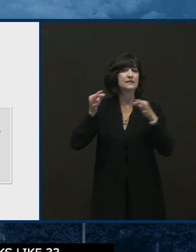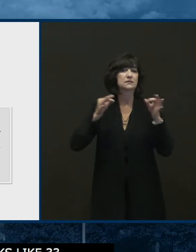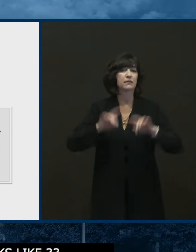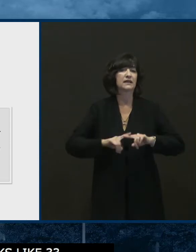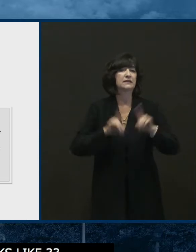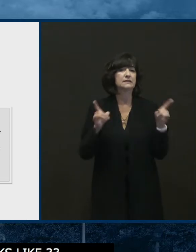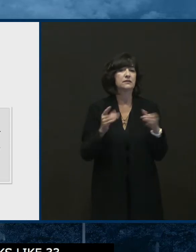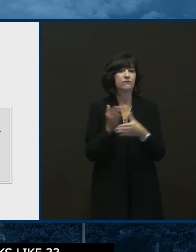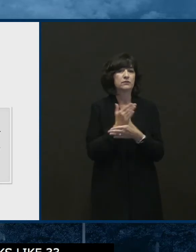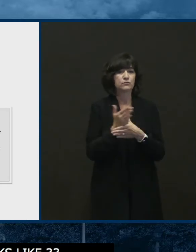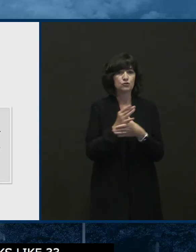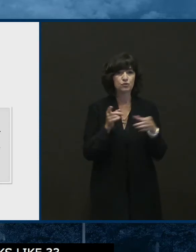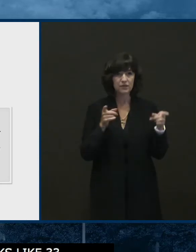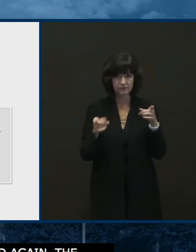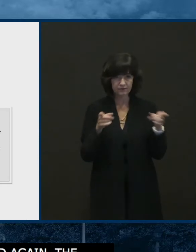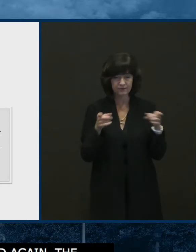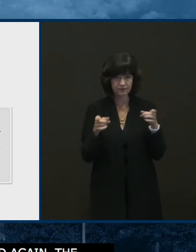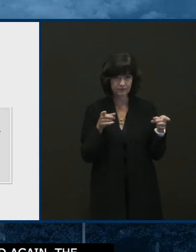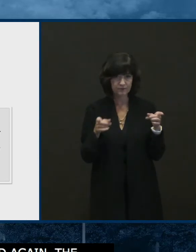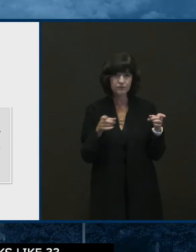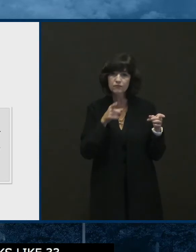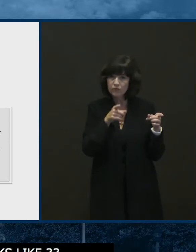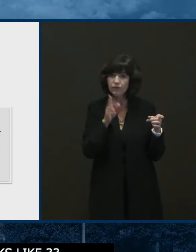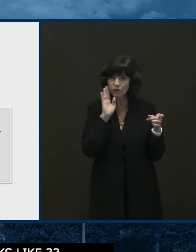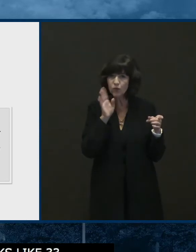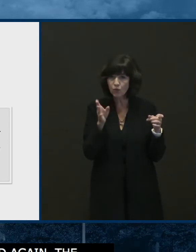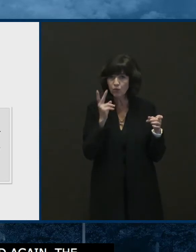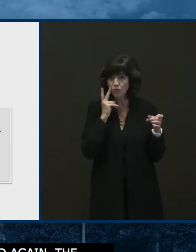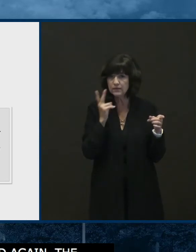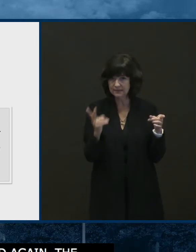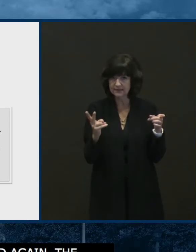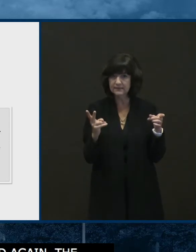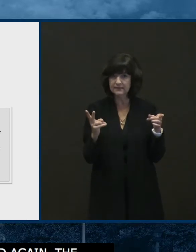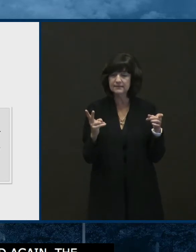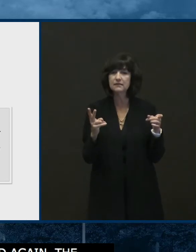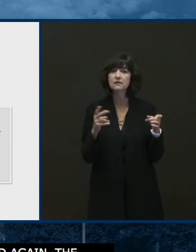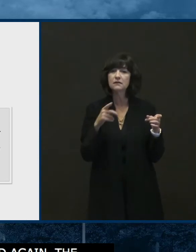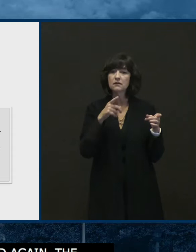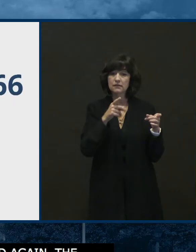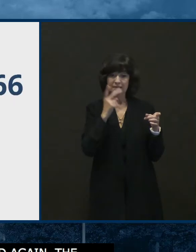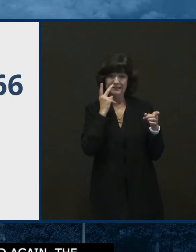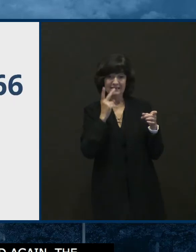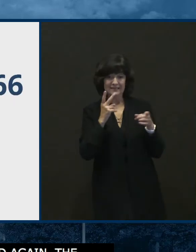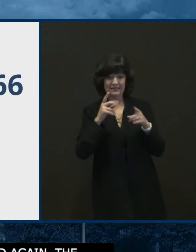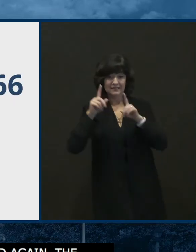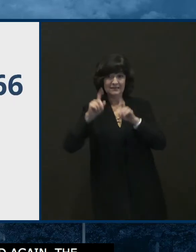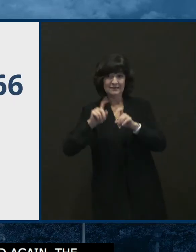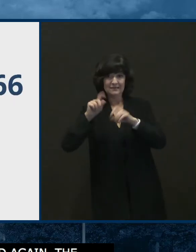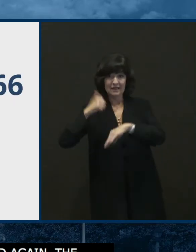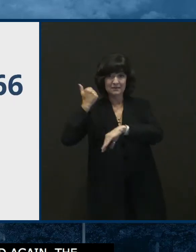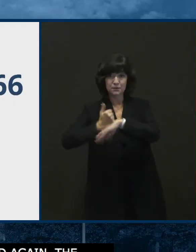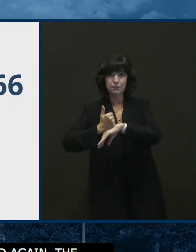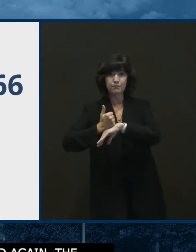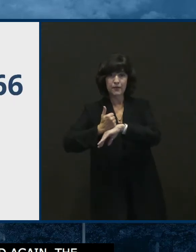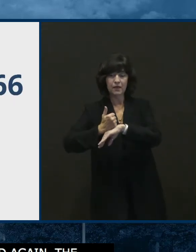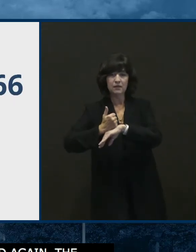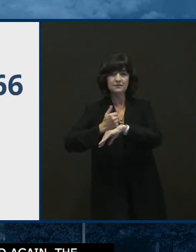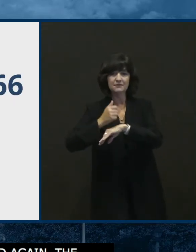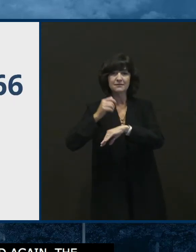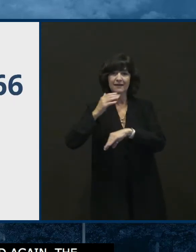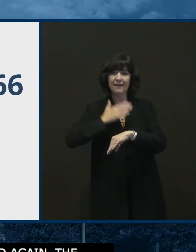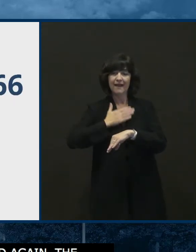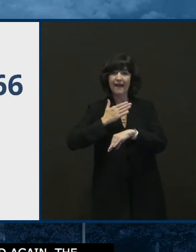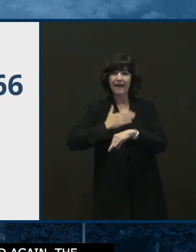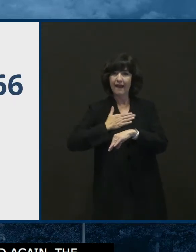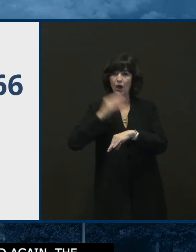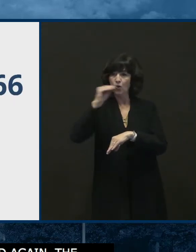will see, once we switch over to test-based percent positives, that our percent positive will go down